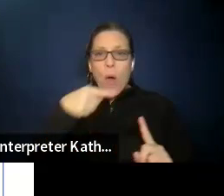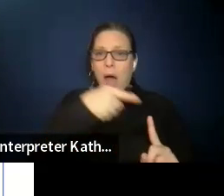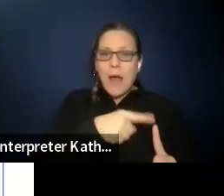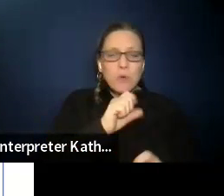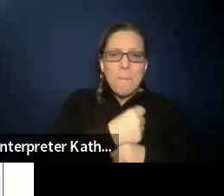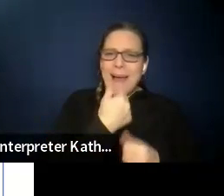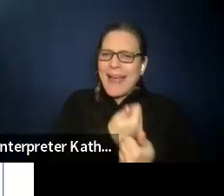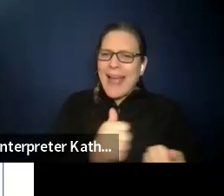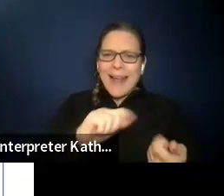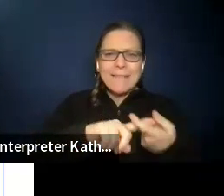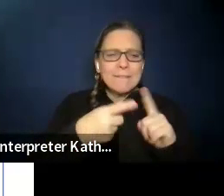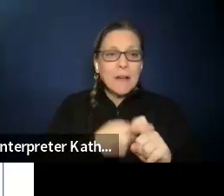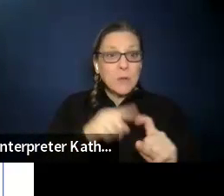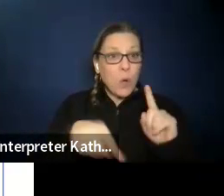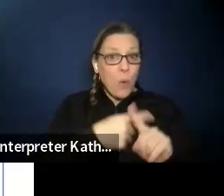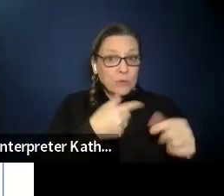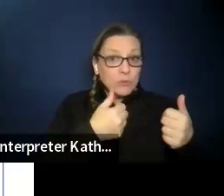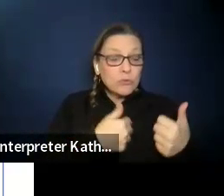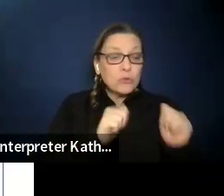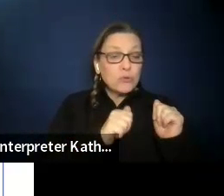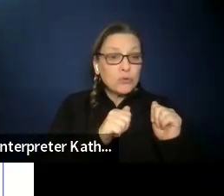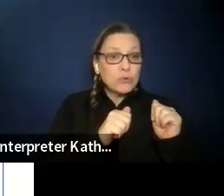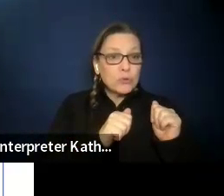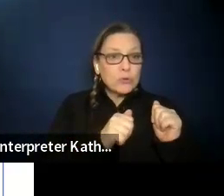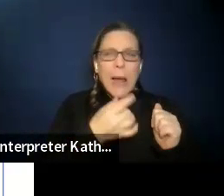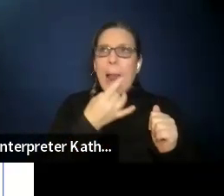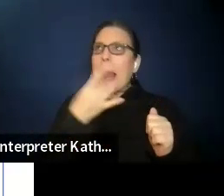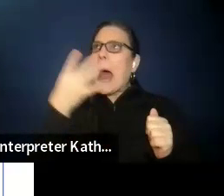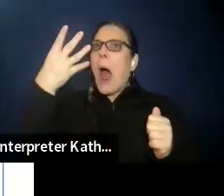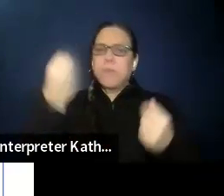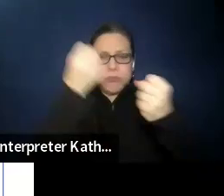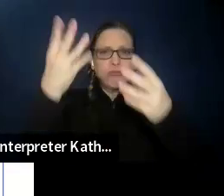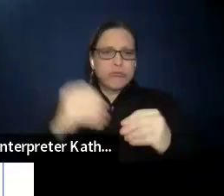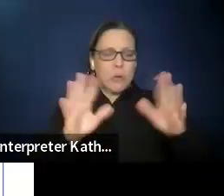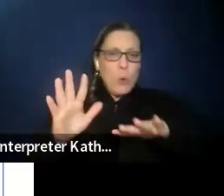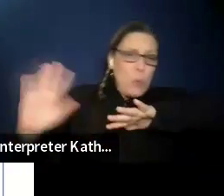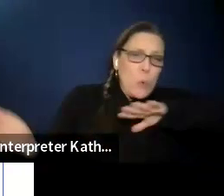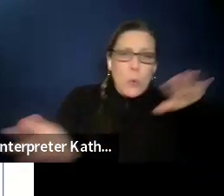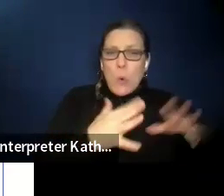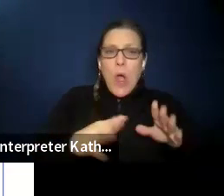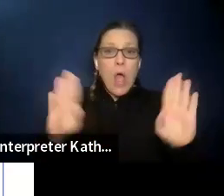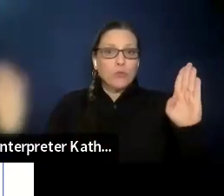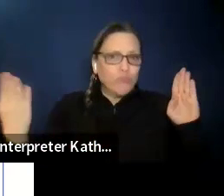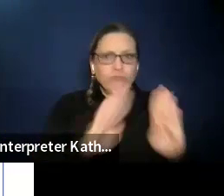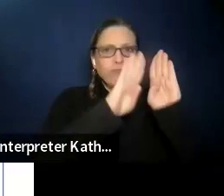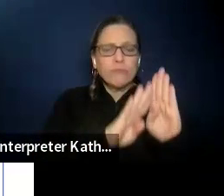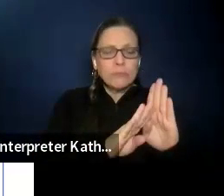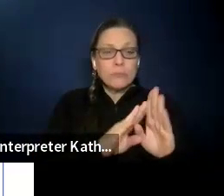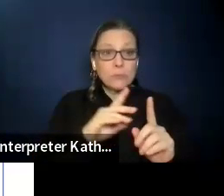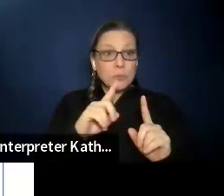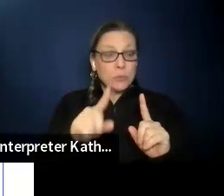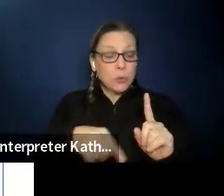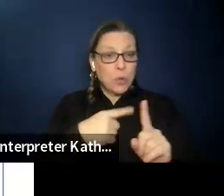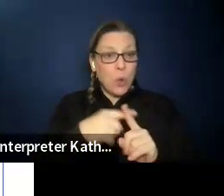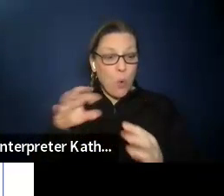any friends. The moment she tries, cue exploding light bulbs, chilling gusts of winds, and slashing doors. So